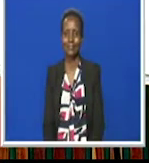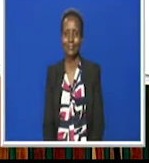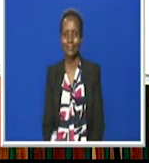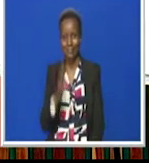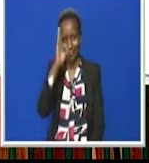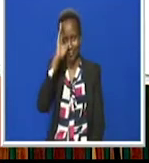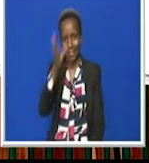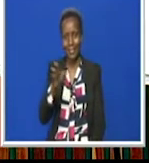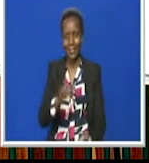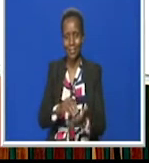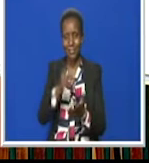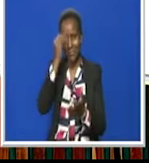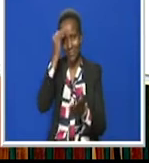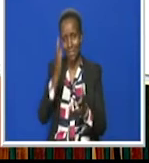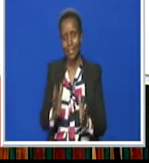Student,